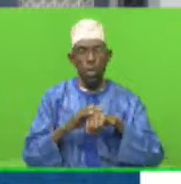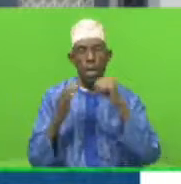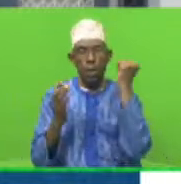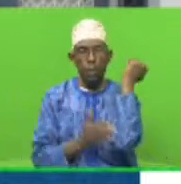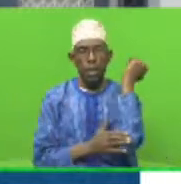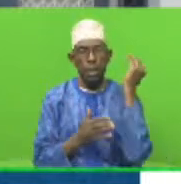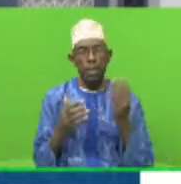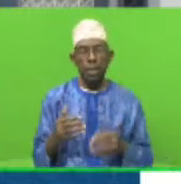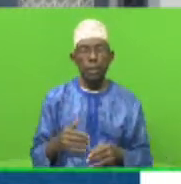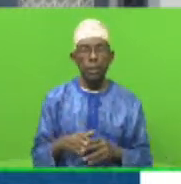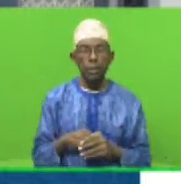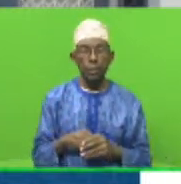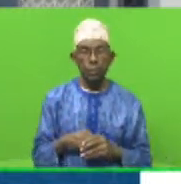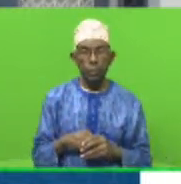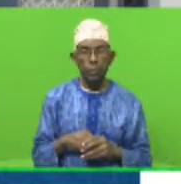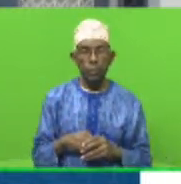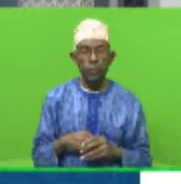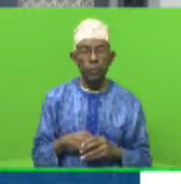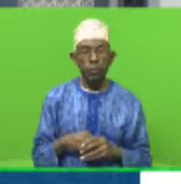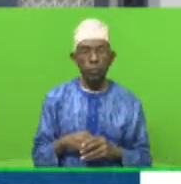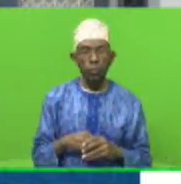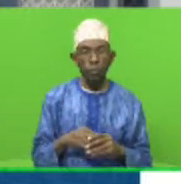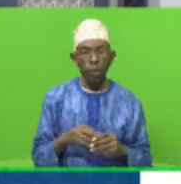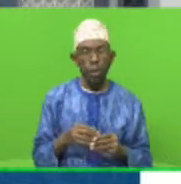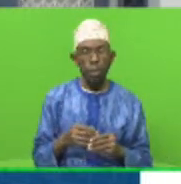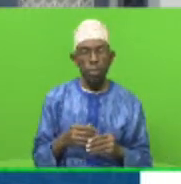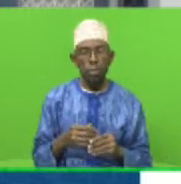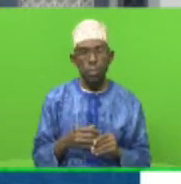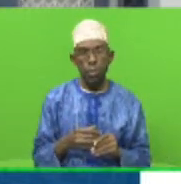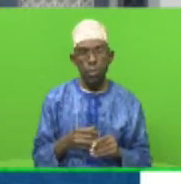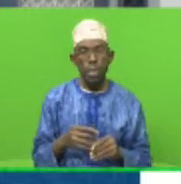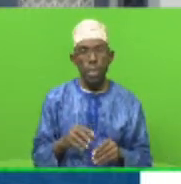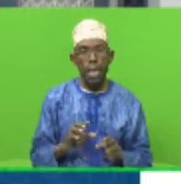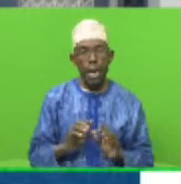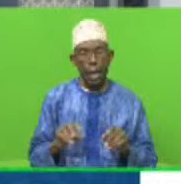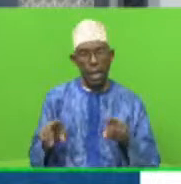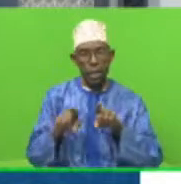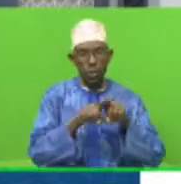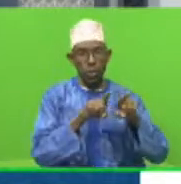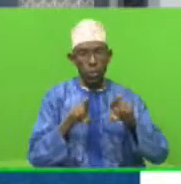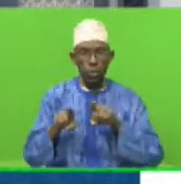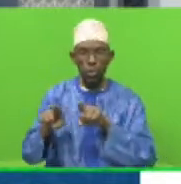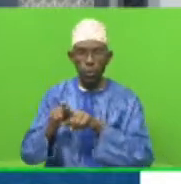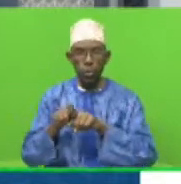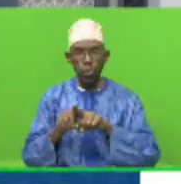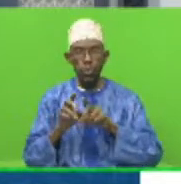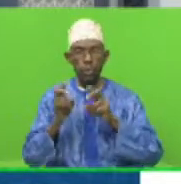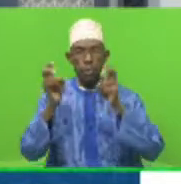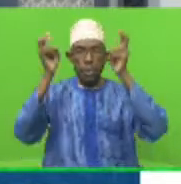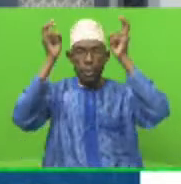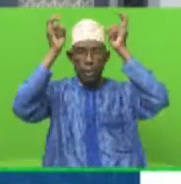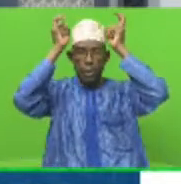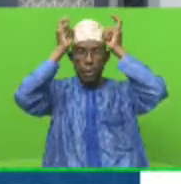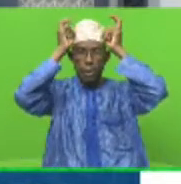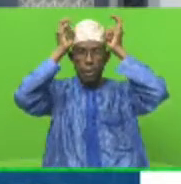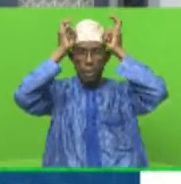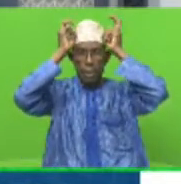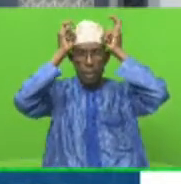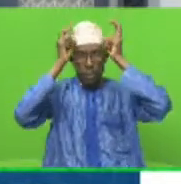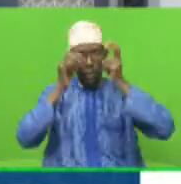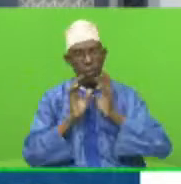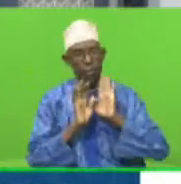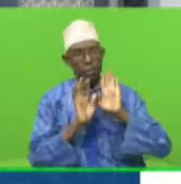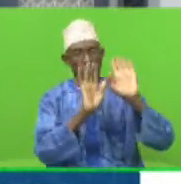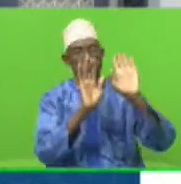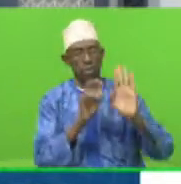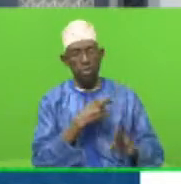wrong. Wa innahum atathum ash-shayatin fa'adhallathum 'an dinihim.